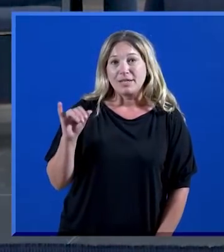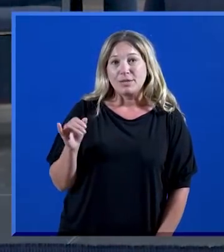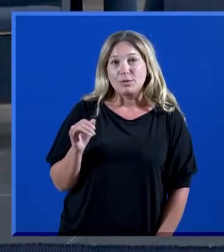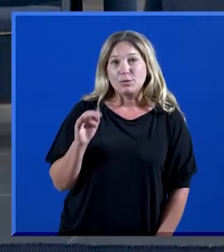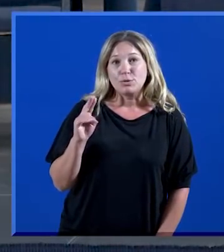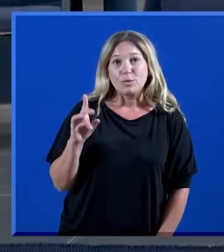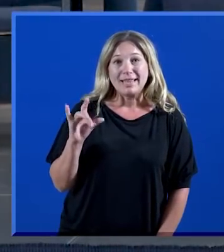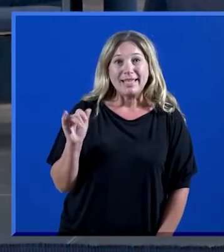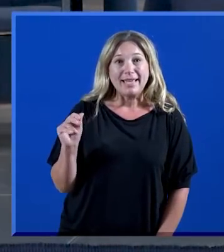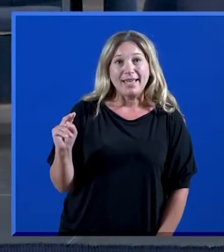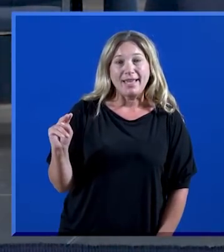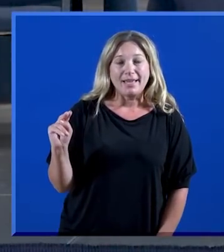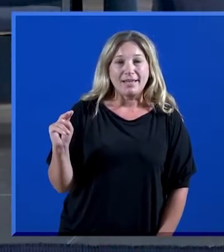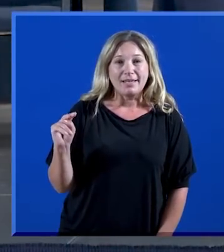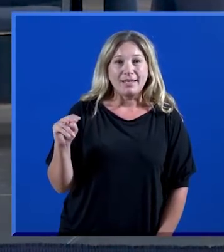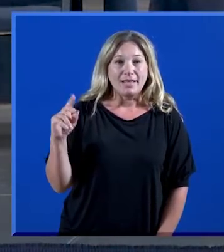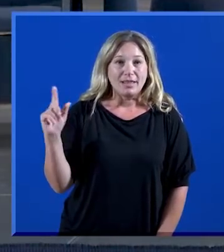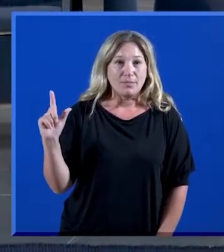Julianne Lalog.